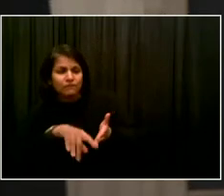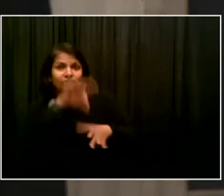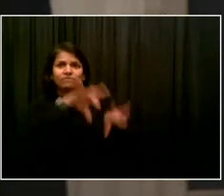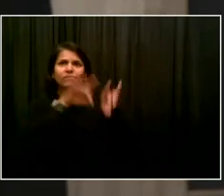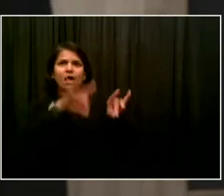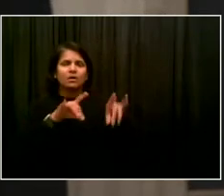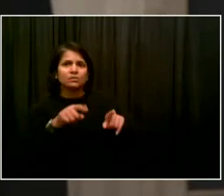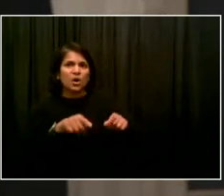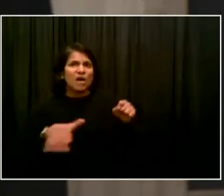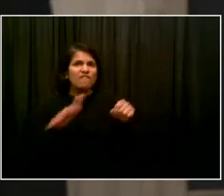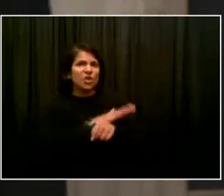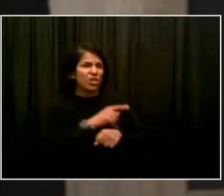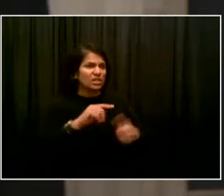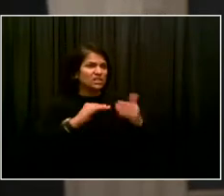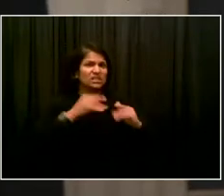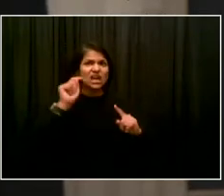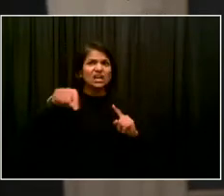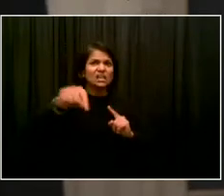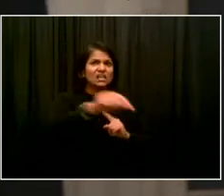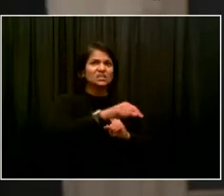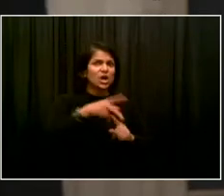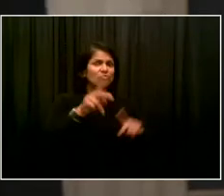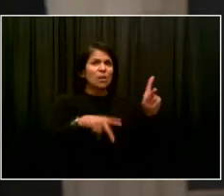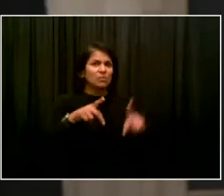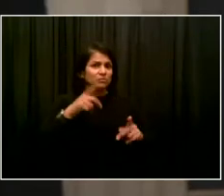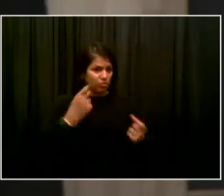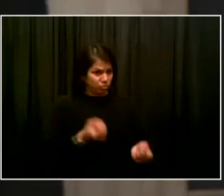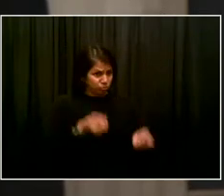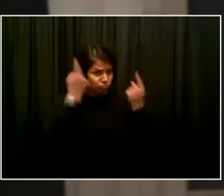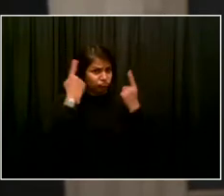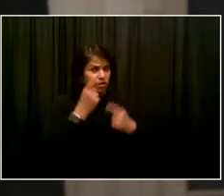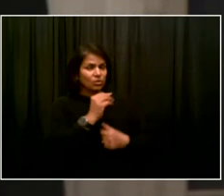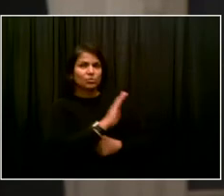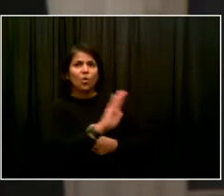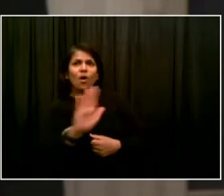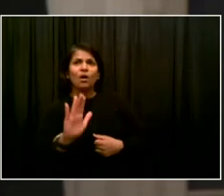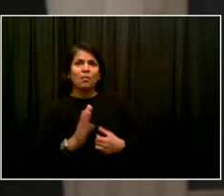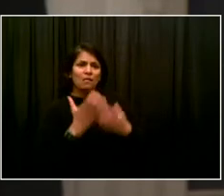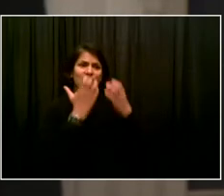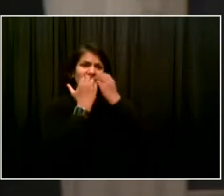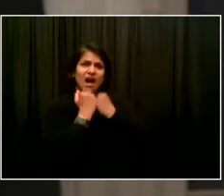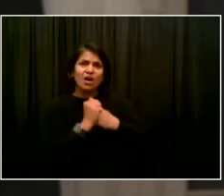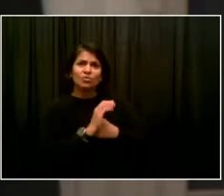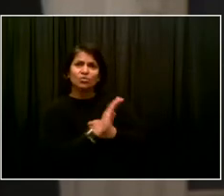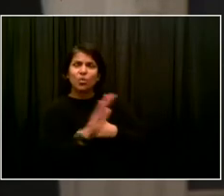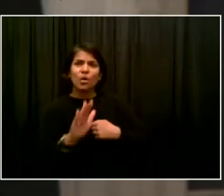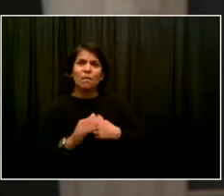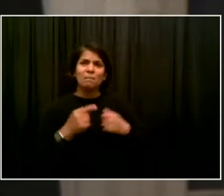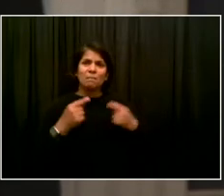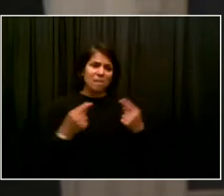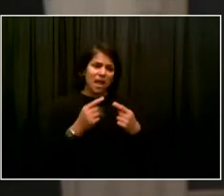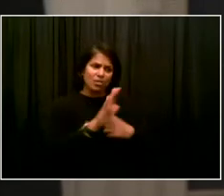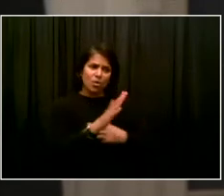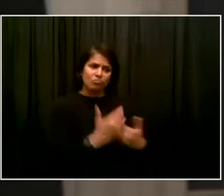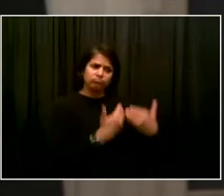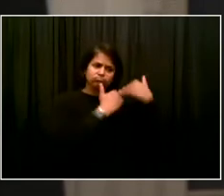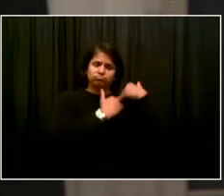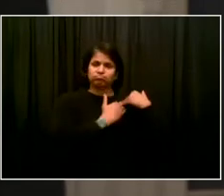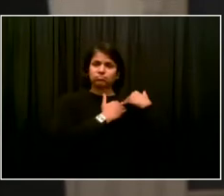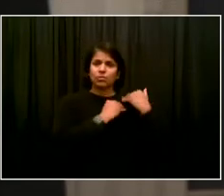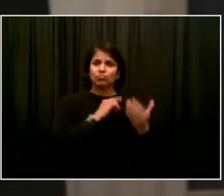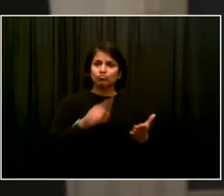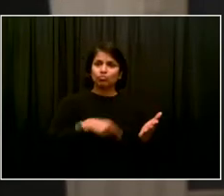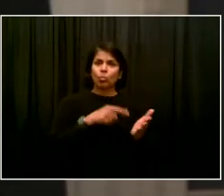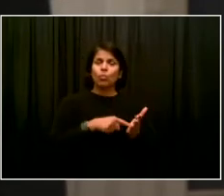understand their purpose, they understand their part, and we're doing it. And as long as we are allowed to do it and do it the way that we know how to do